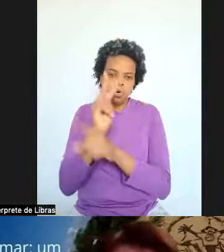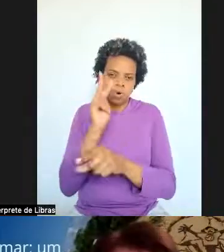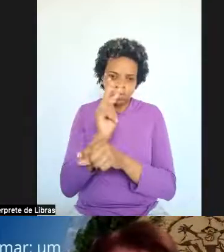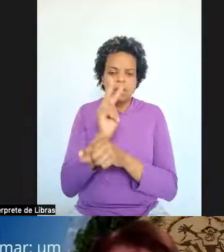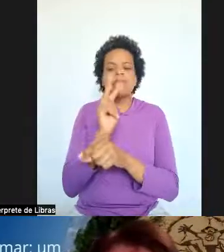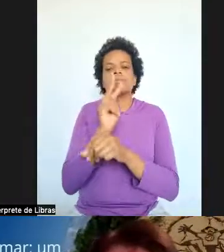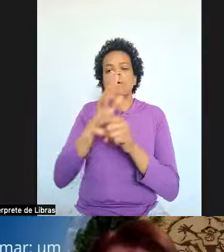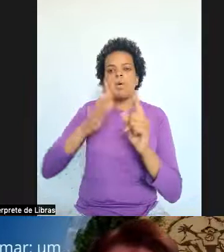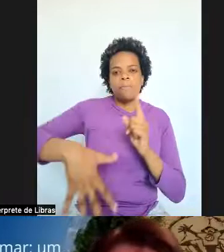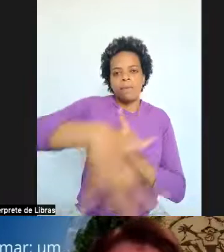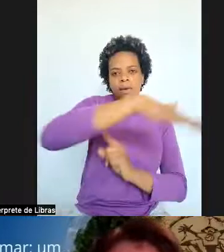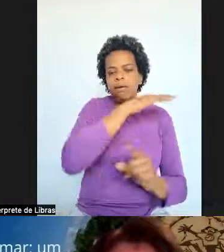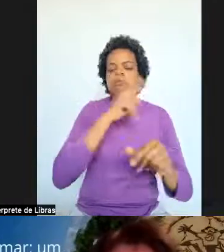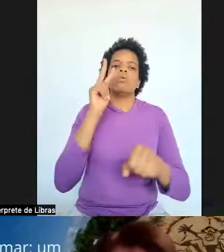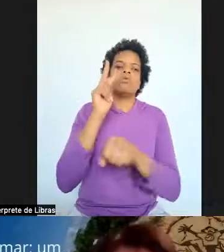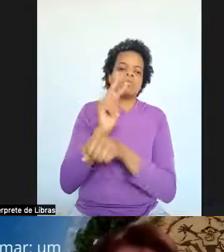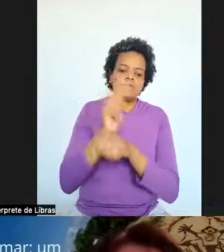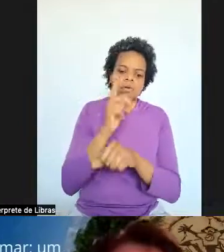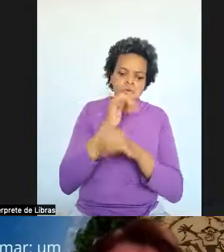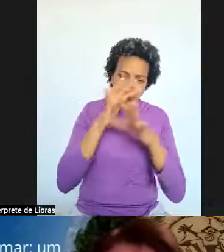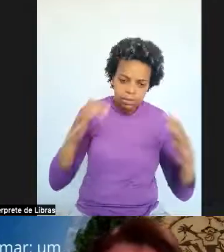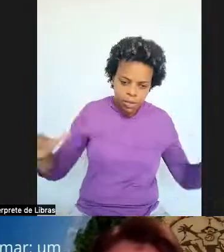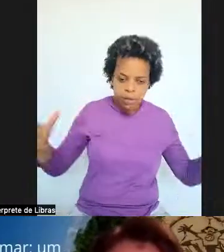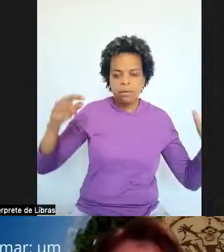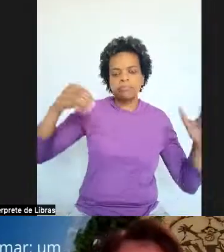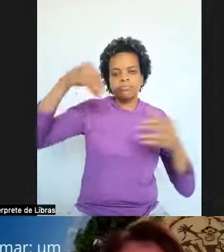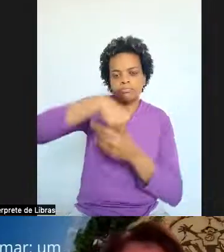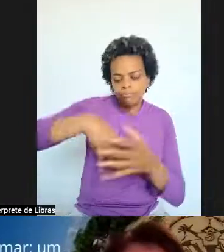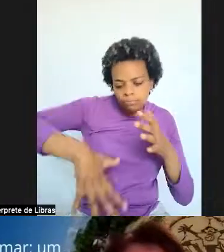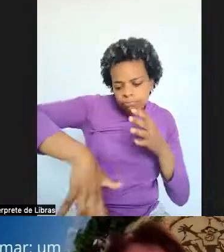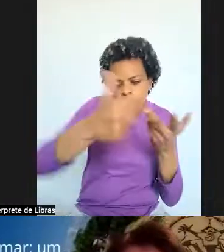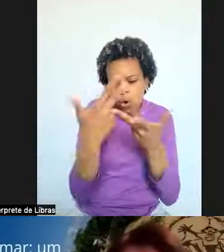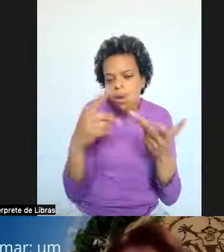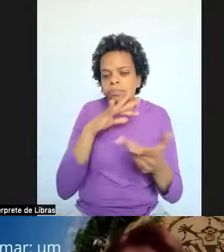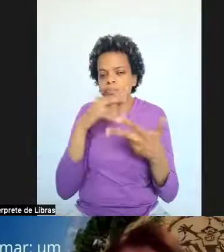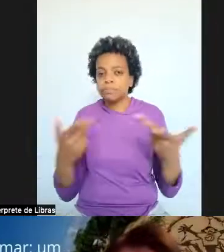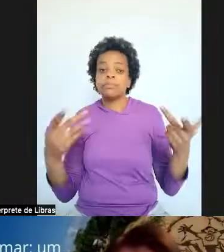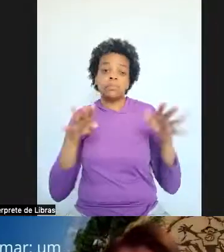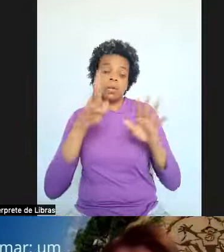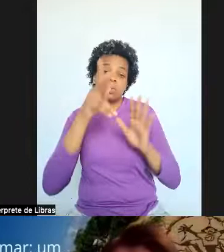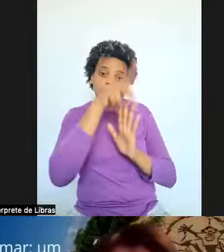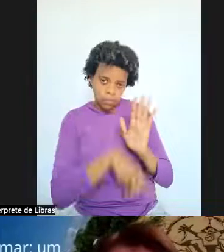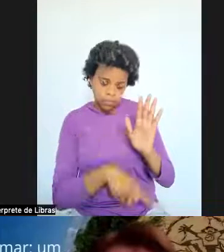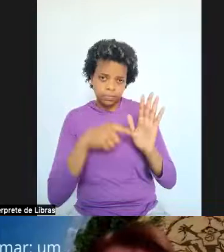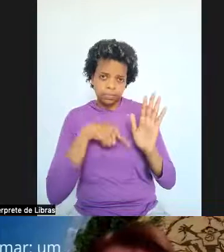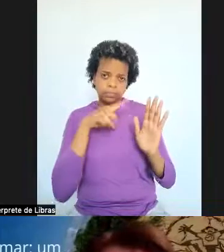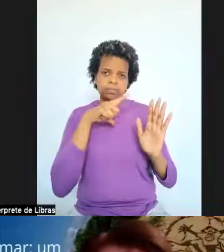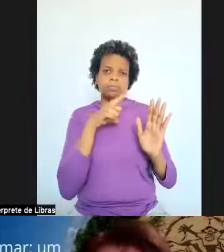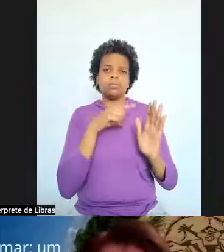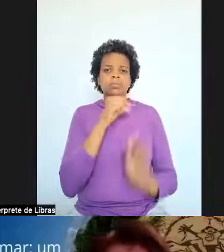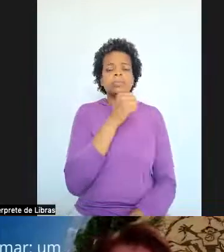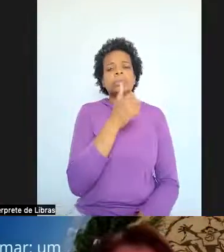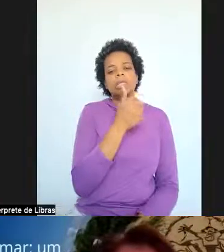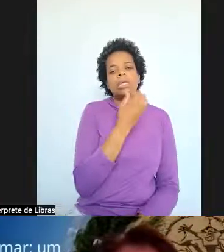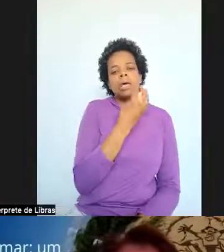that brings the attention for the promotion of the conservation of the marine environment as a whole. Coral Vivo project, for example, works